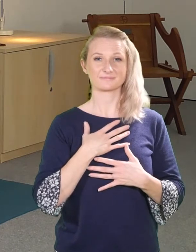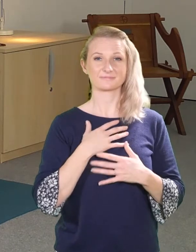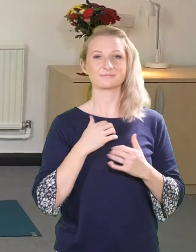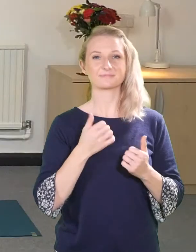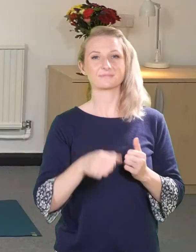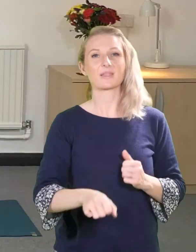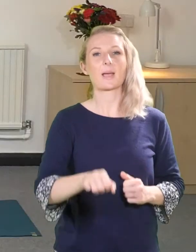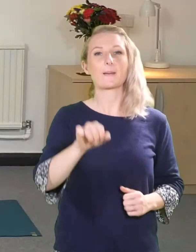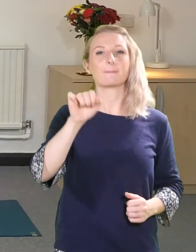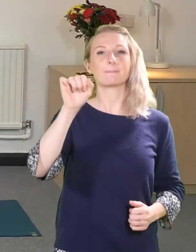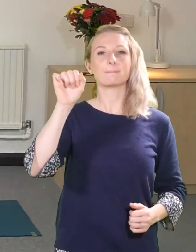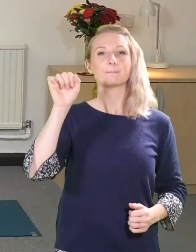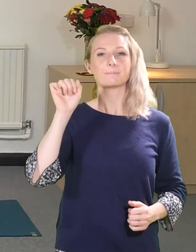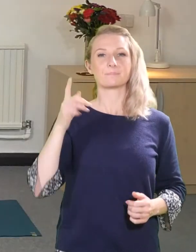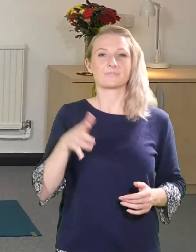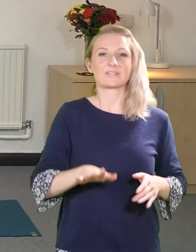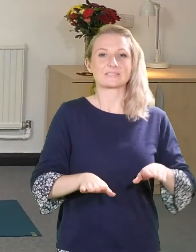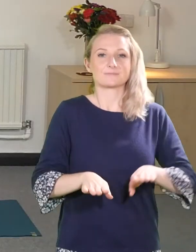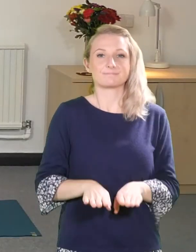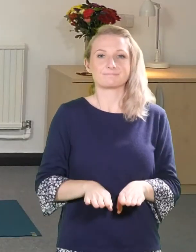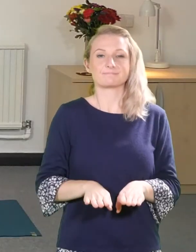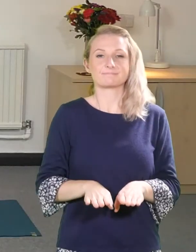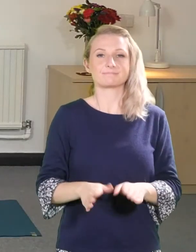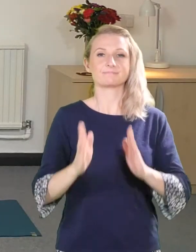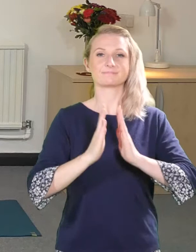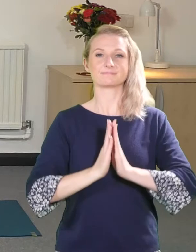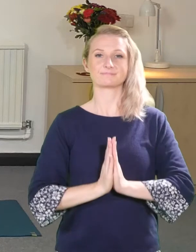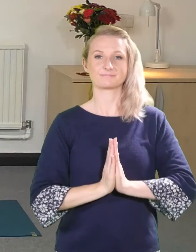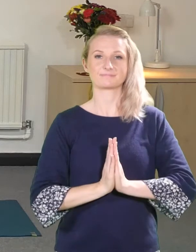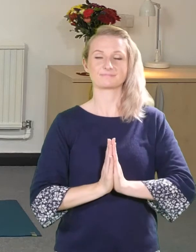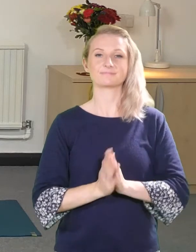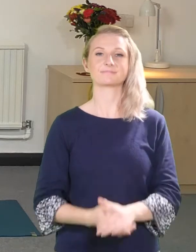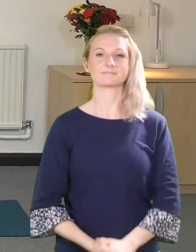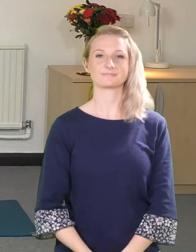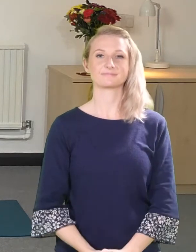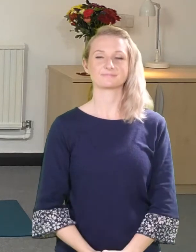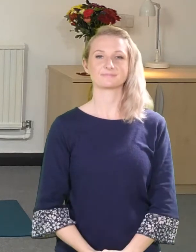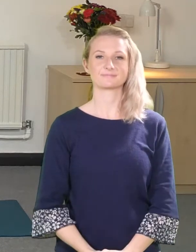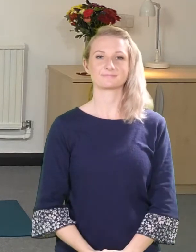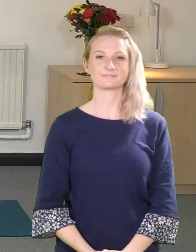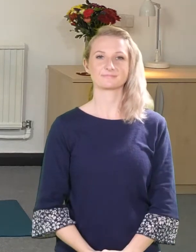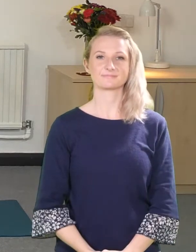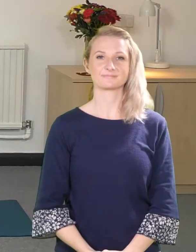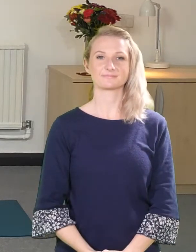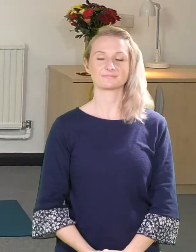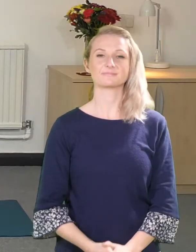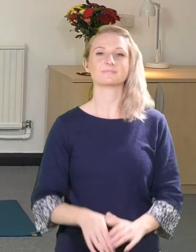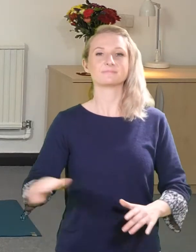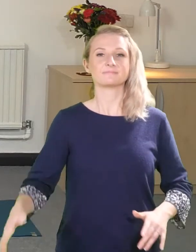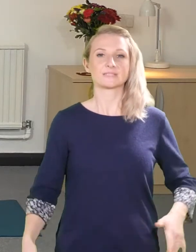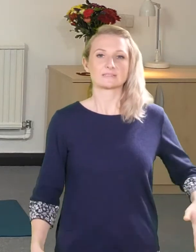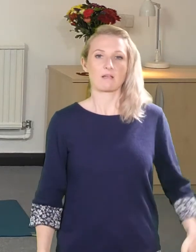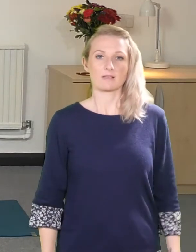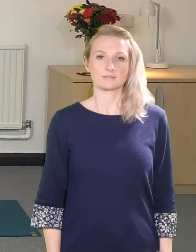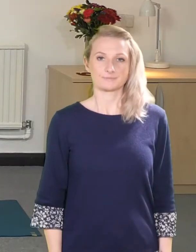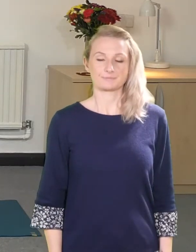Lifting up, stepping the feet together, and bringing the hands to your heart. Bring the hands down to your